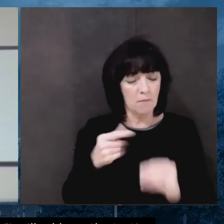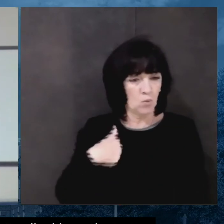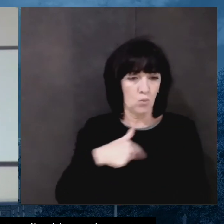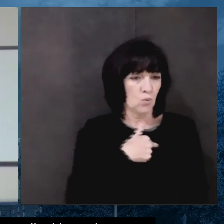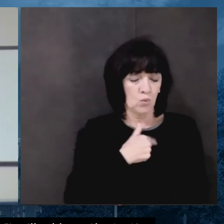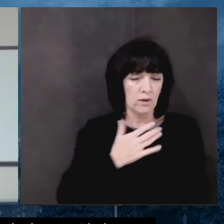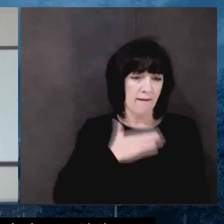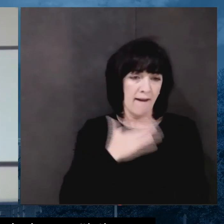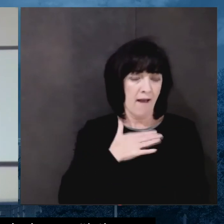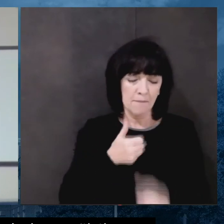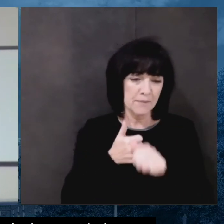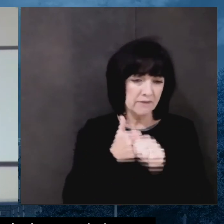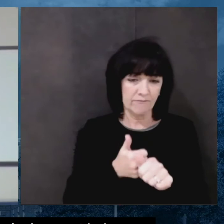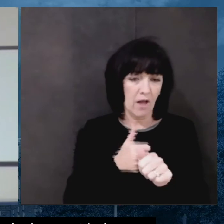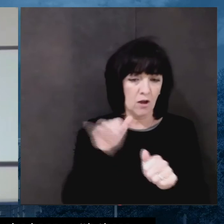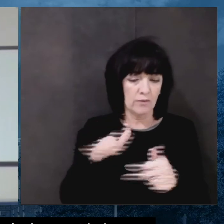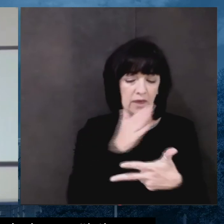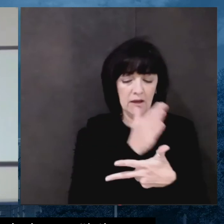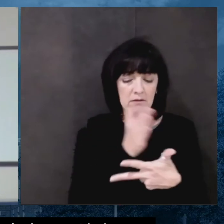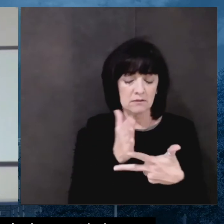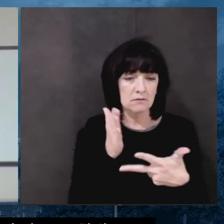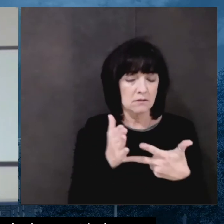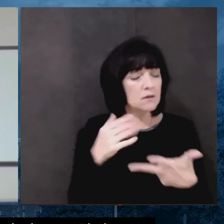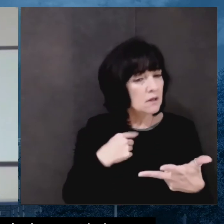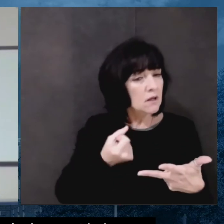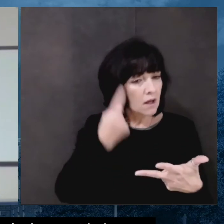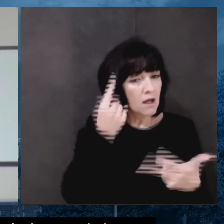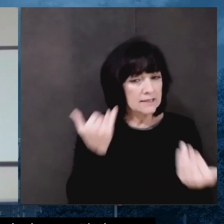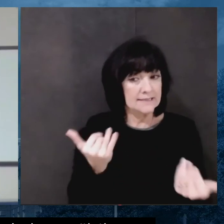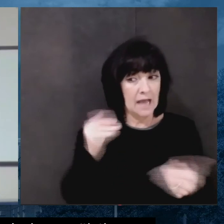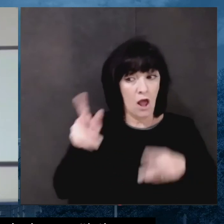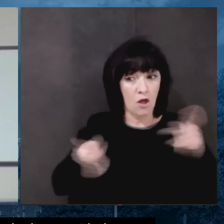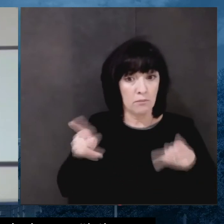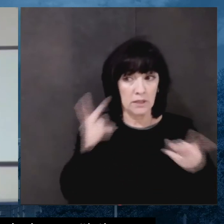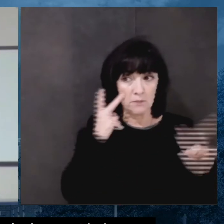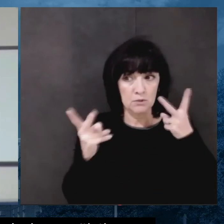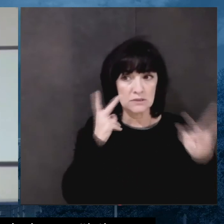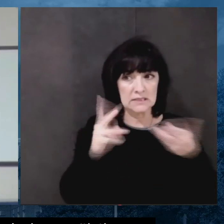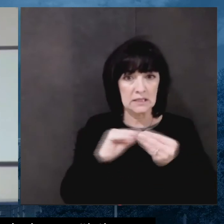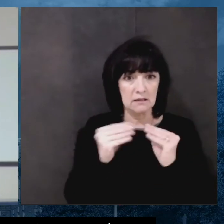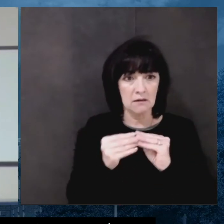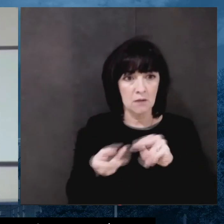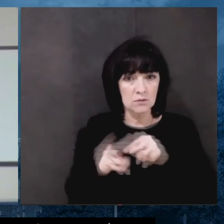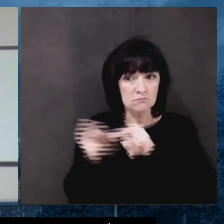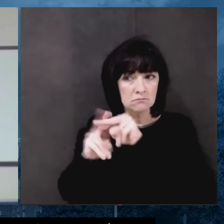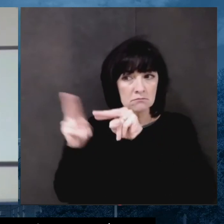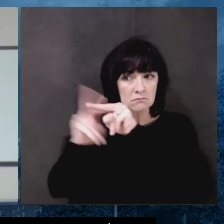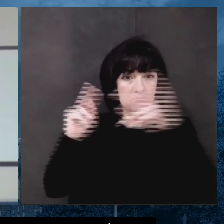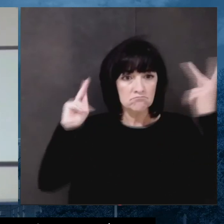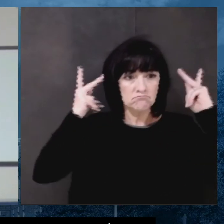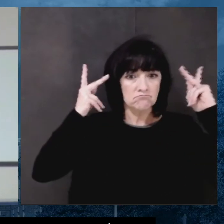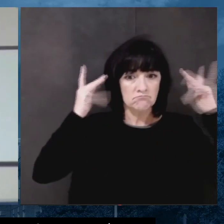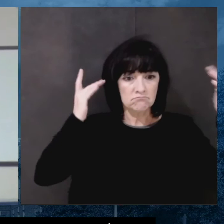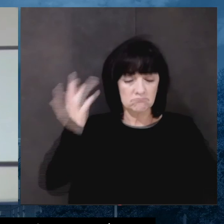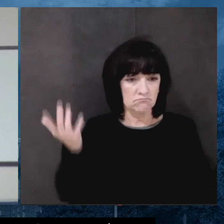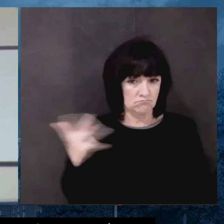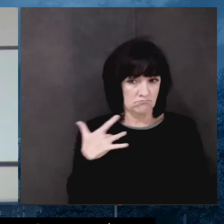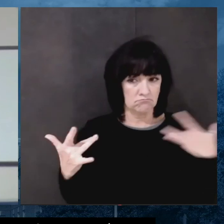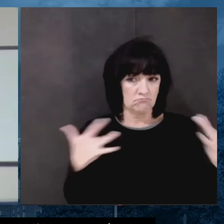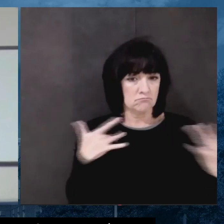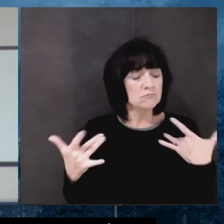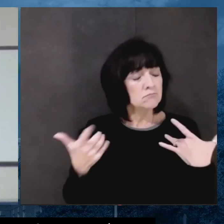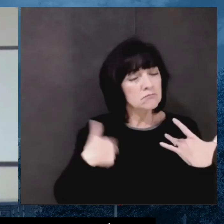We understand that cases are increasing, our numbers are going the wrong direction, and we need to make sure that we are doing the right thing to maintain the